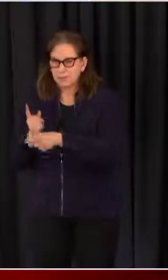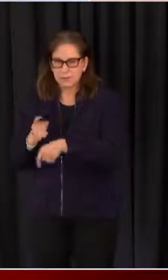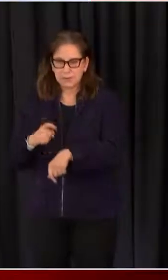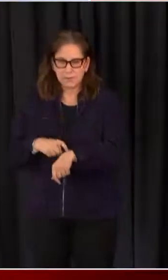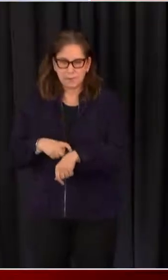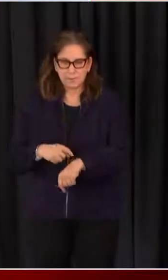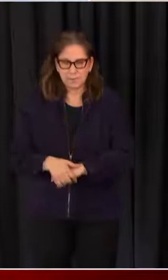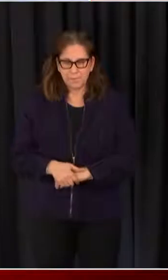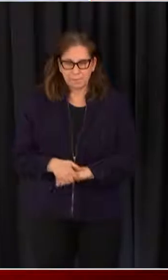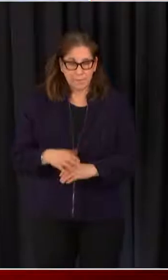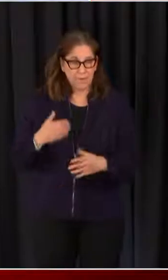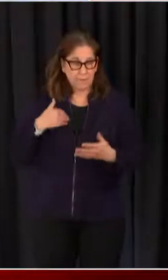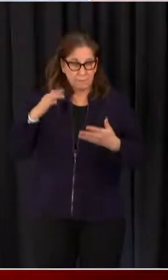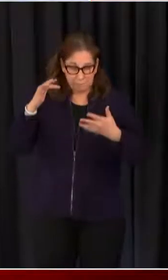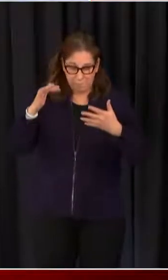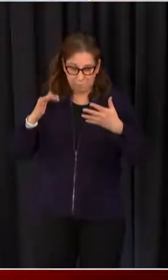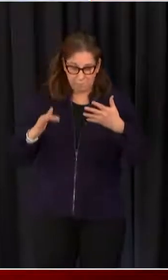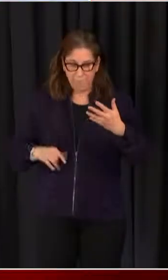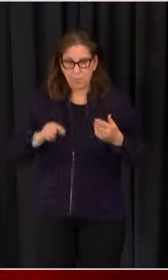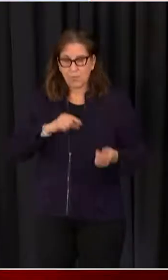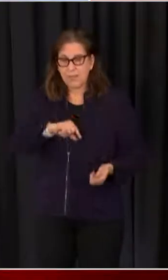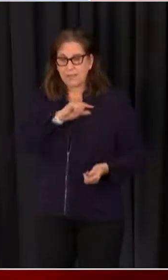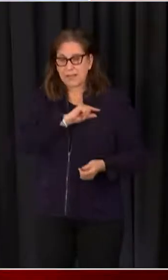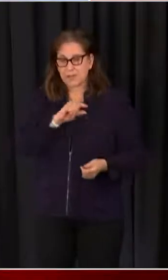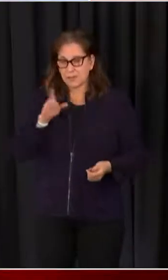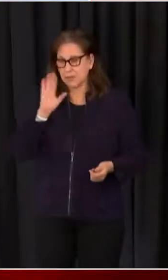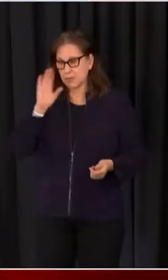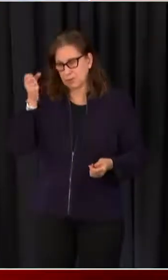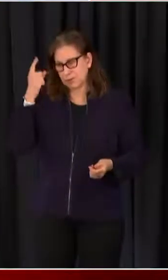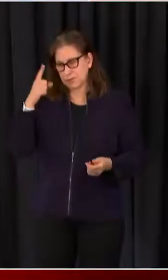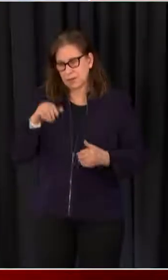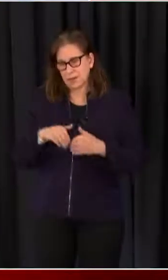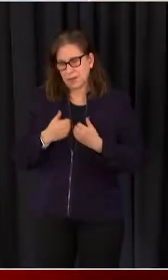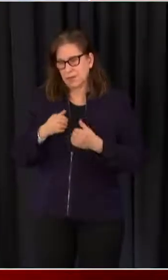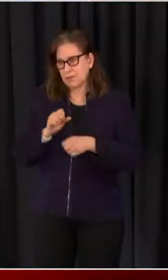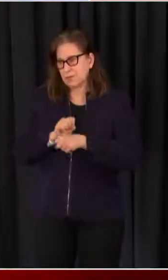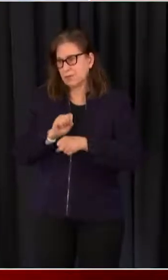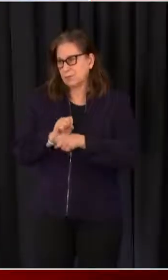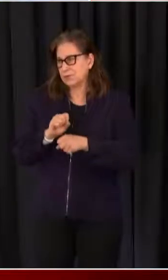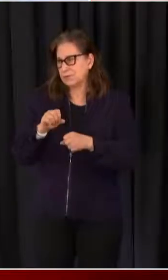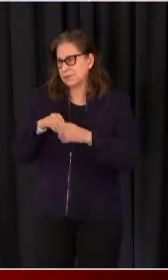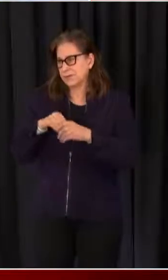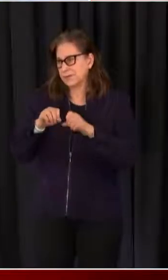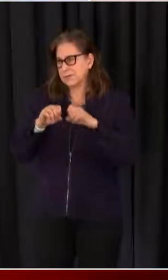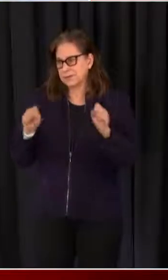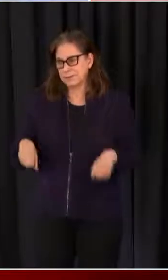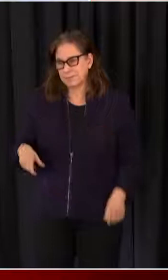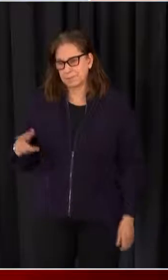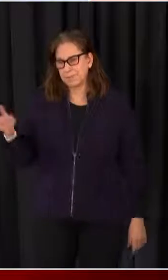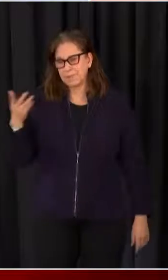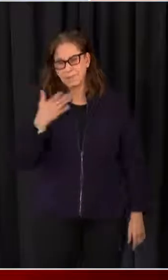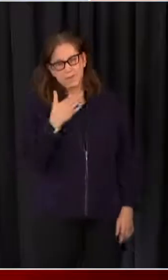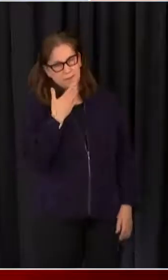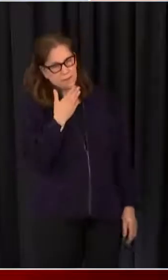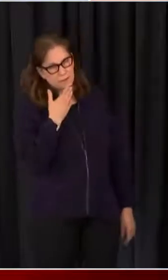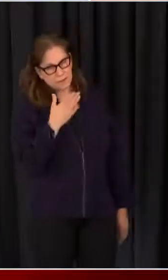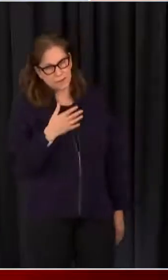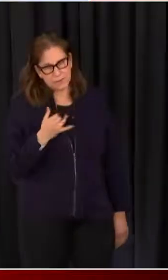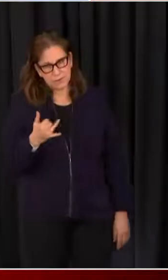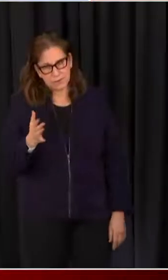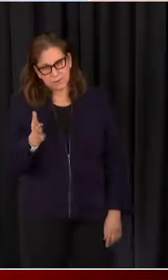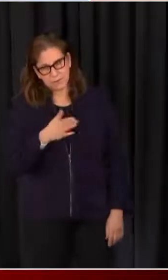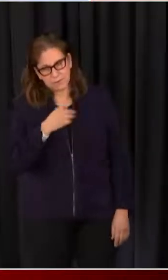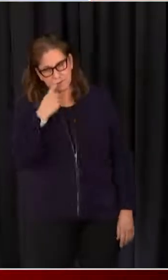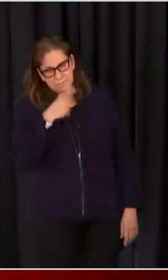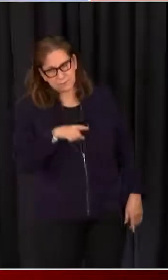right now, you'll understand how the registration system works. And thank you very much. Can you explain